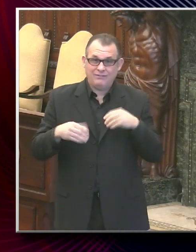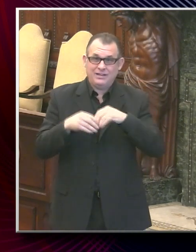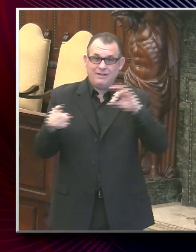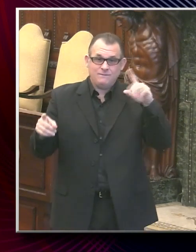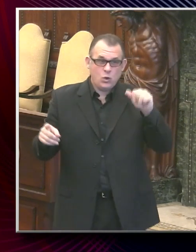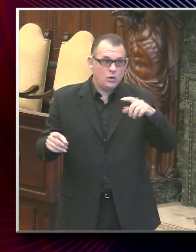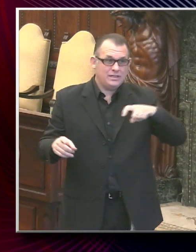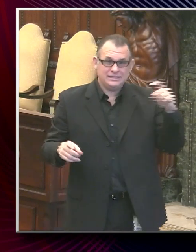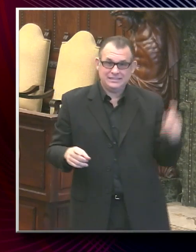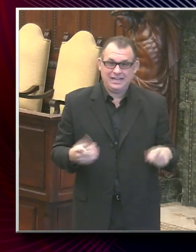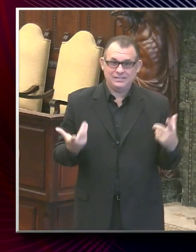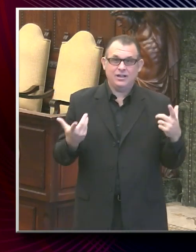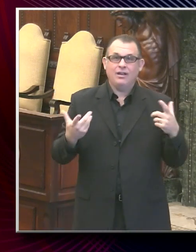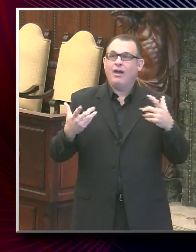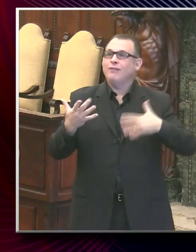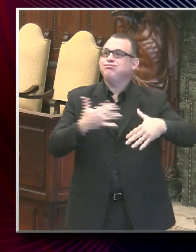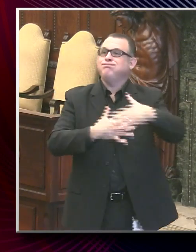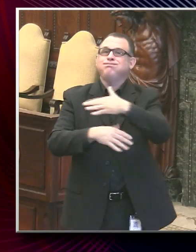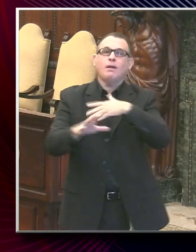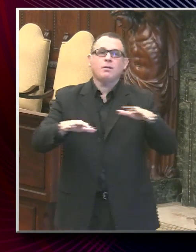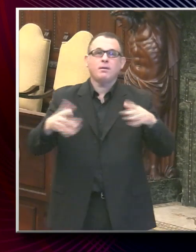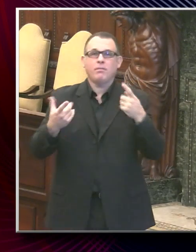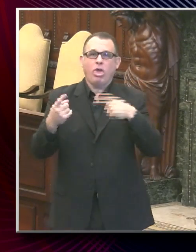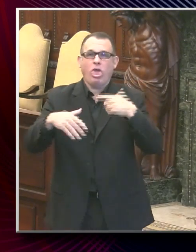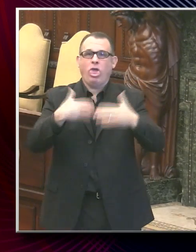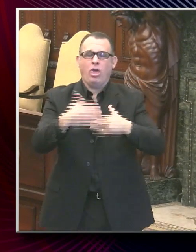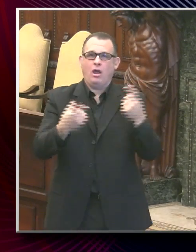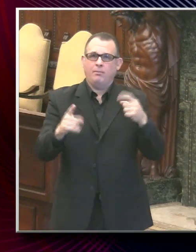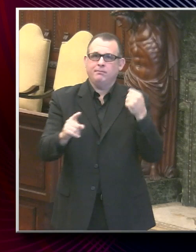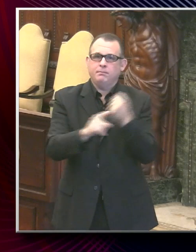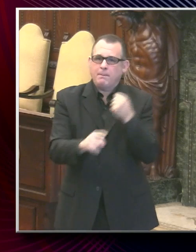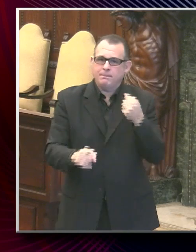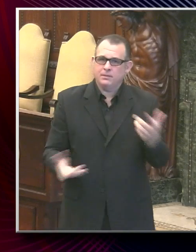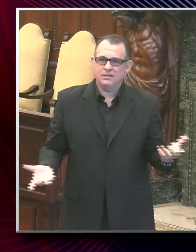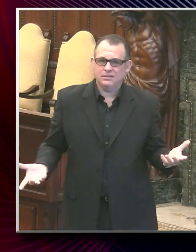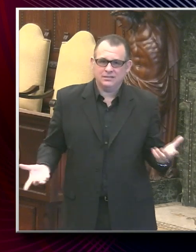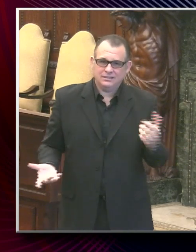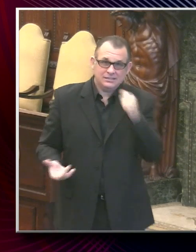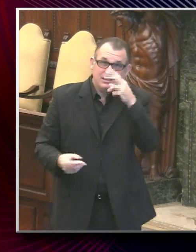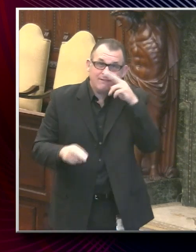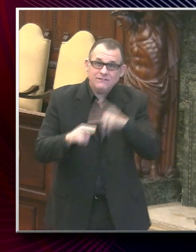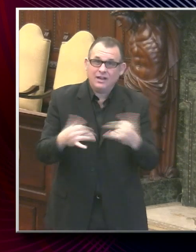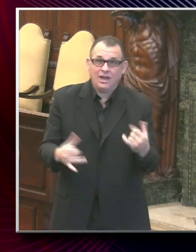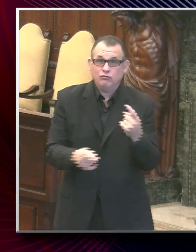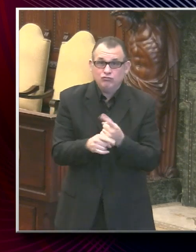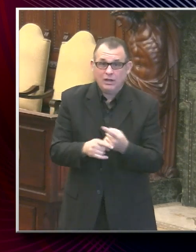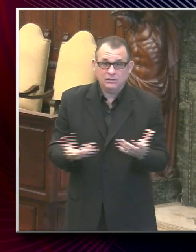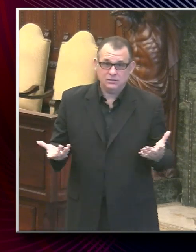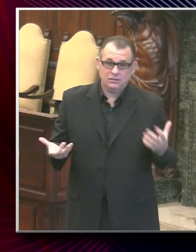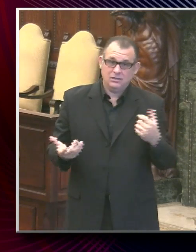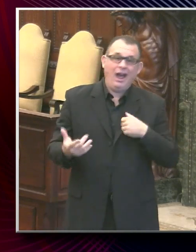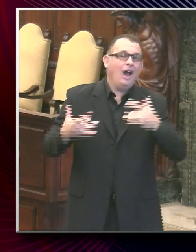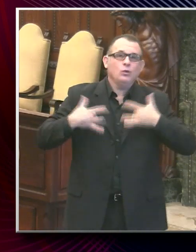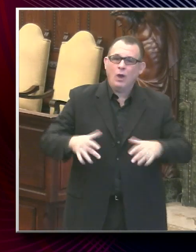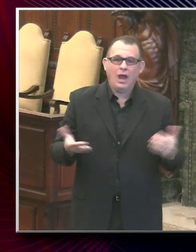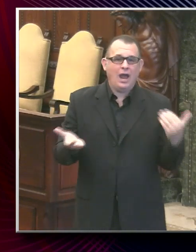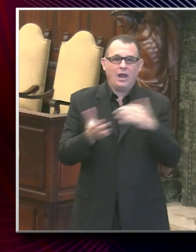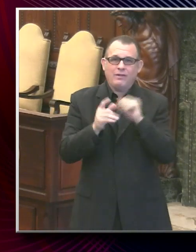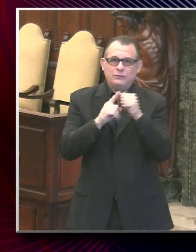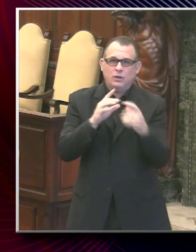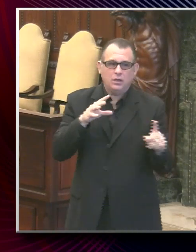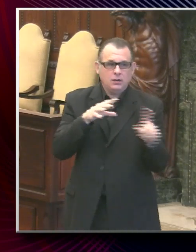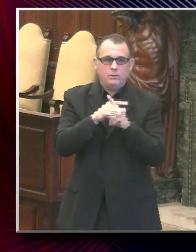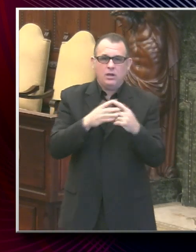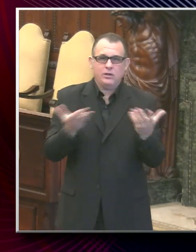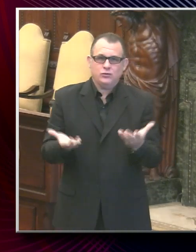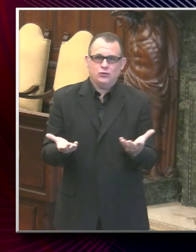bopping around 1,000 people in a pool, seemed like fun then, don't seem like much fun now. So I don't want to put anybody in a situation